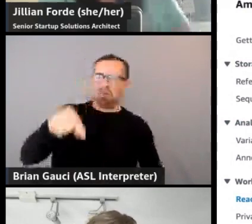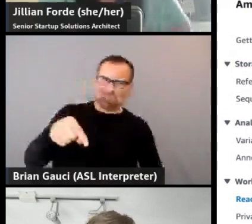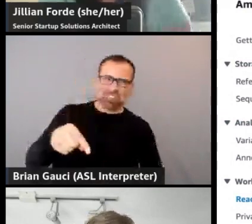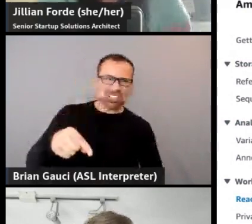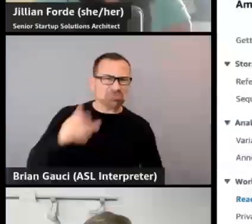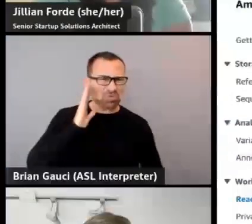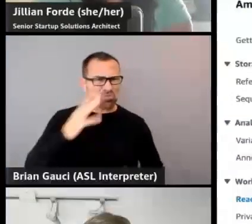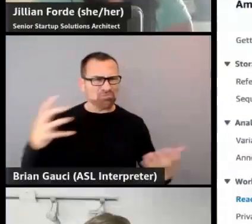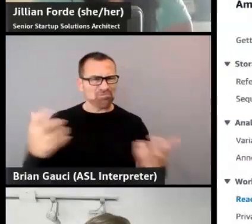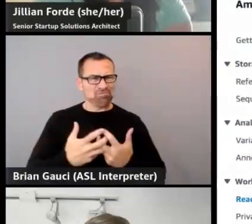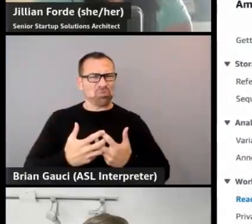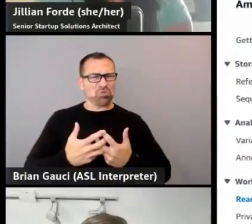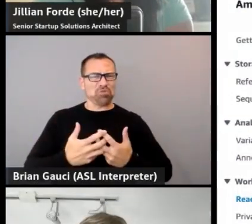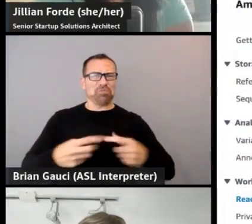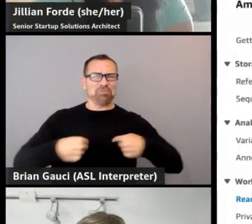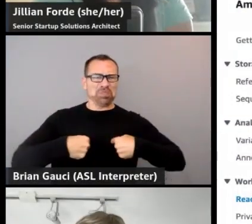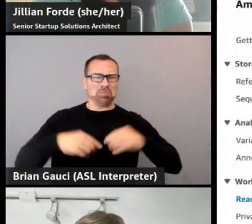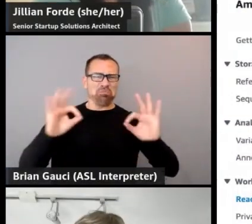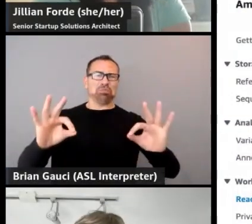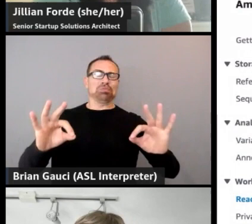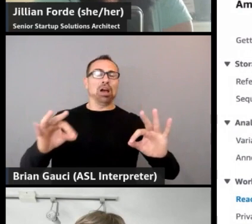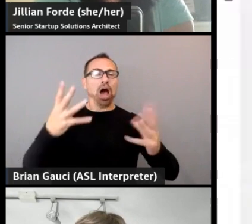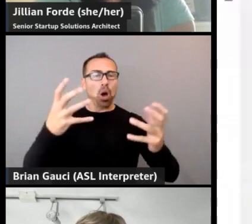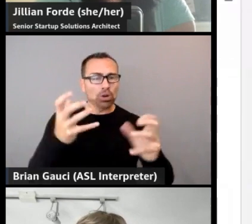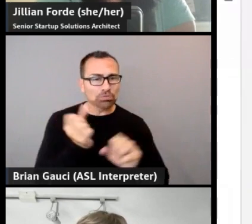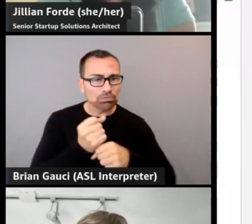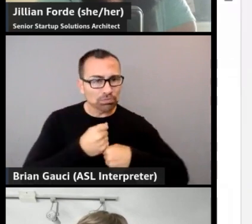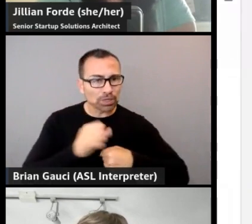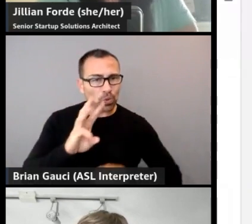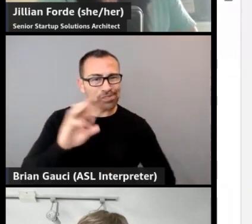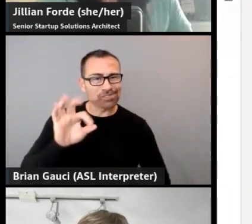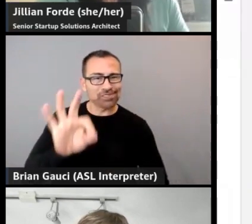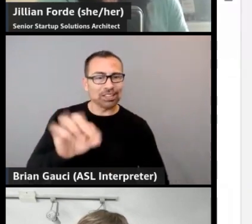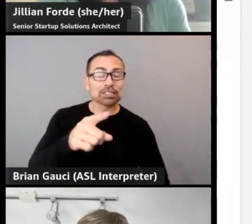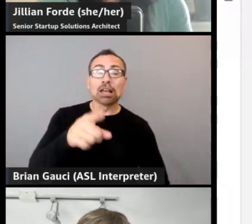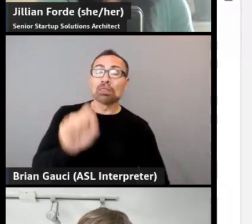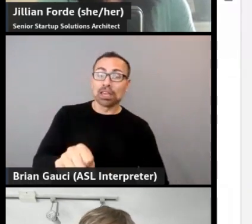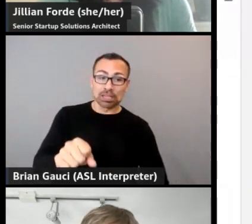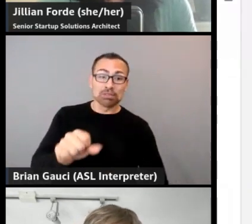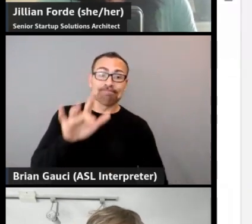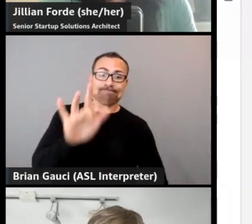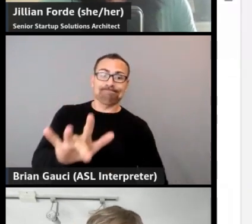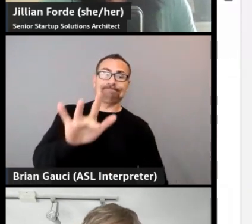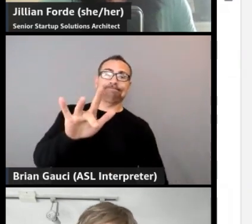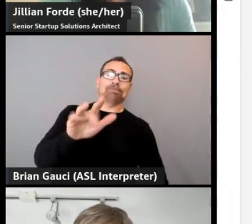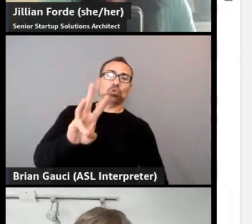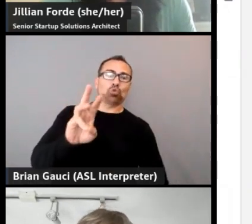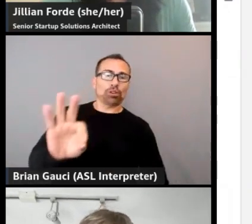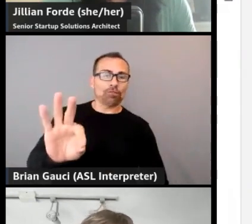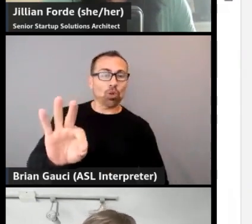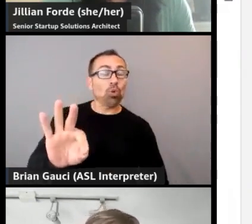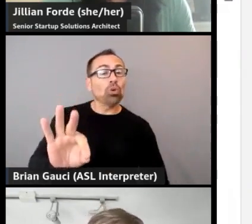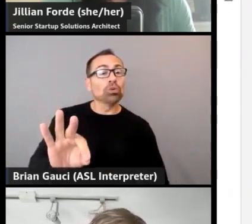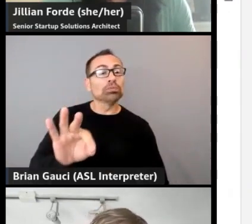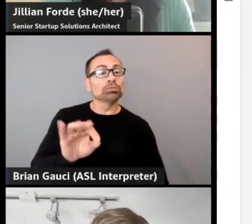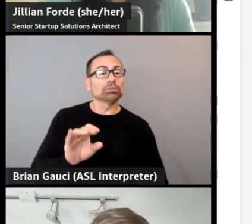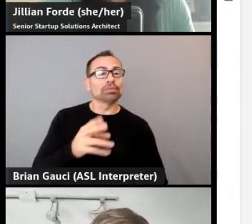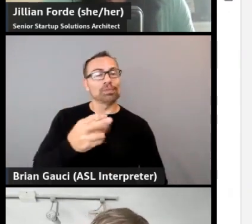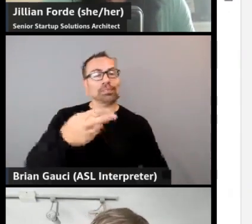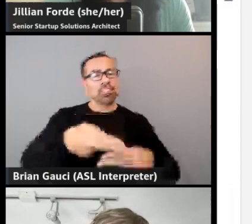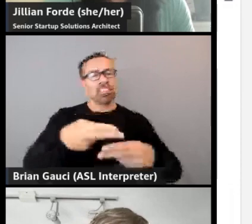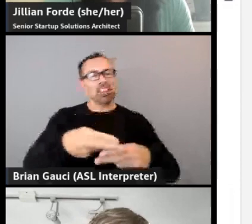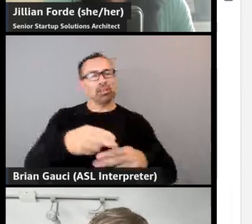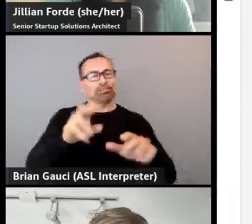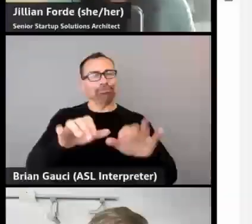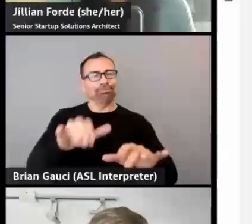I want to create a workflow out of this. And so they can click a workflow, put in their the name of the